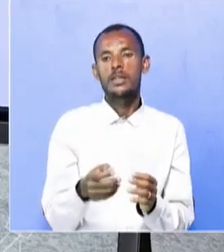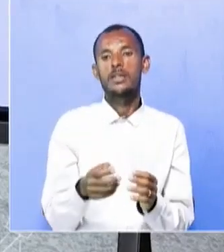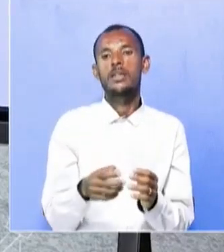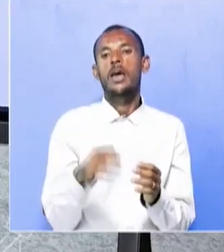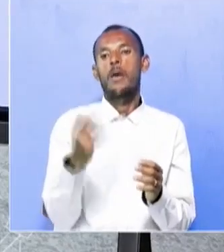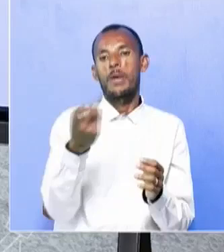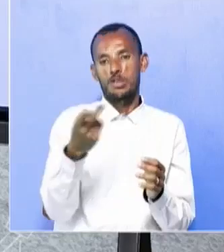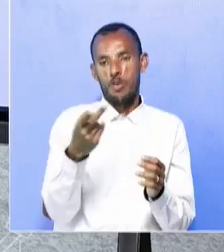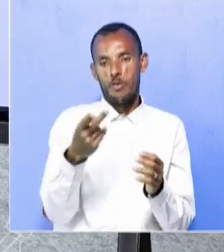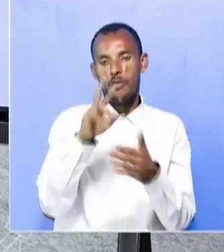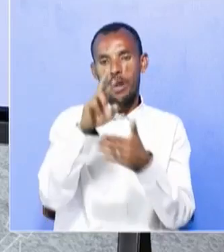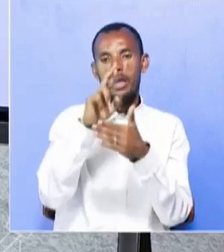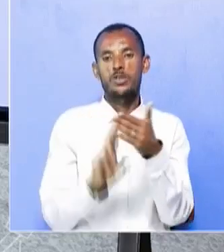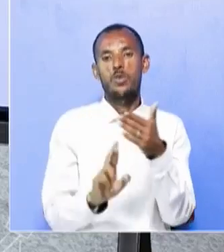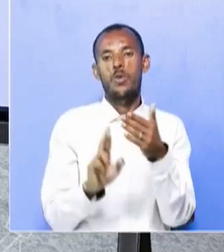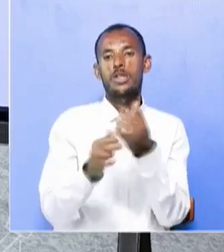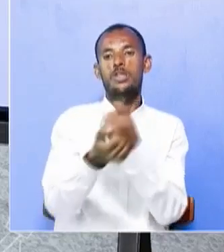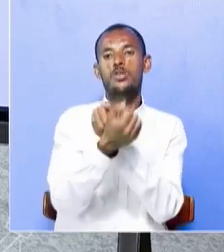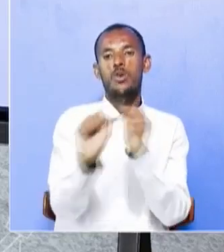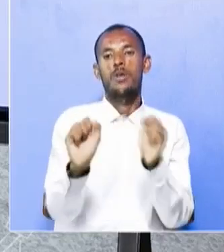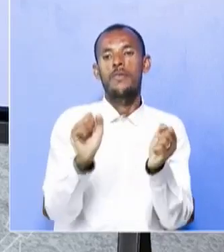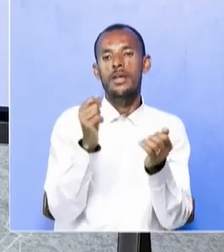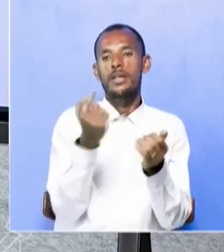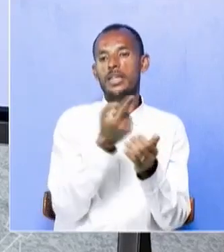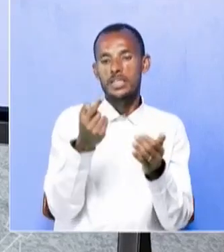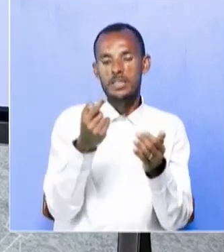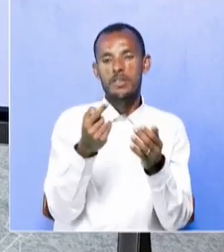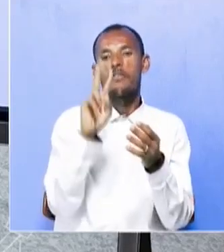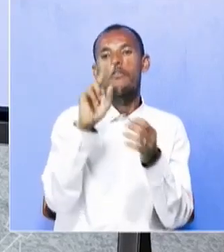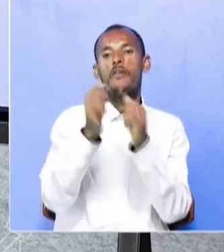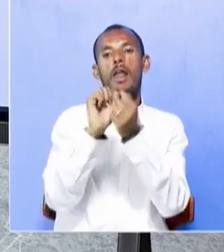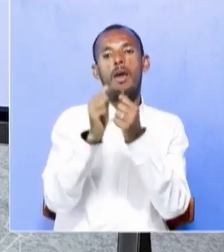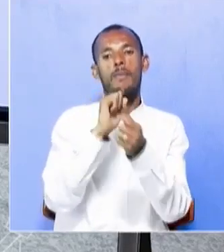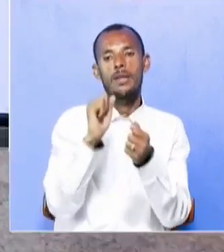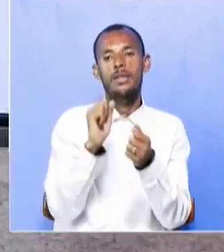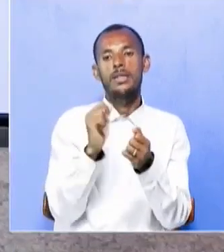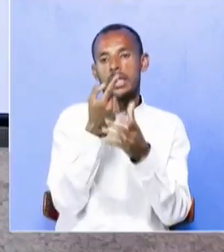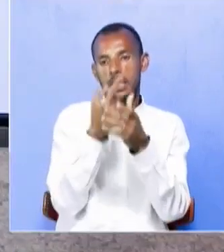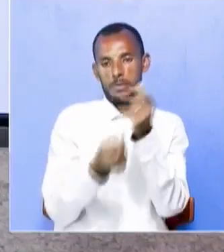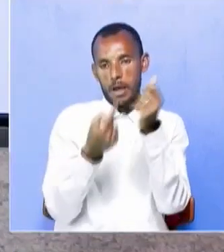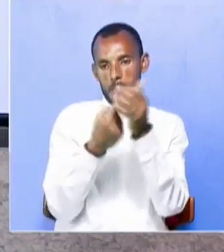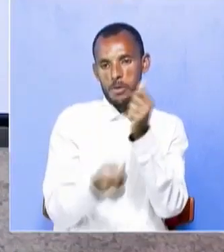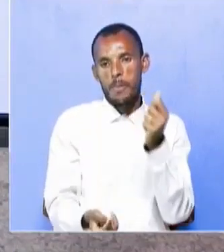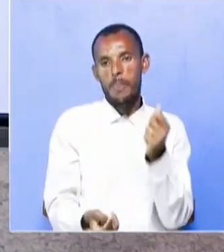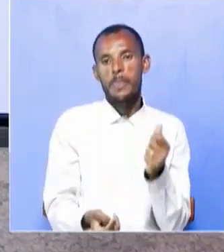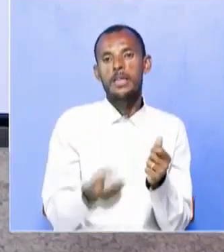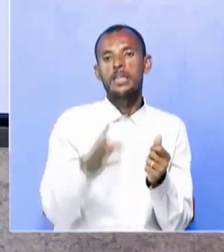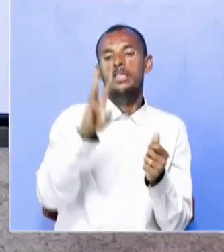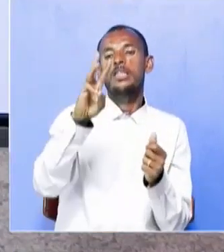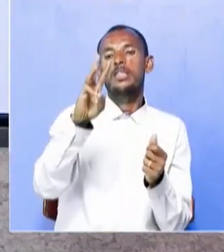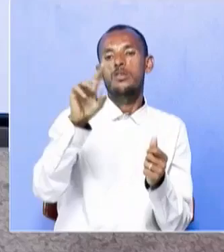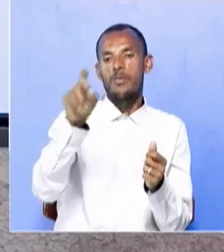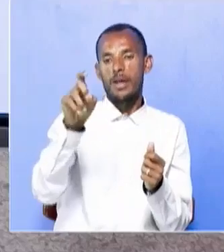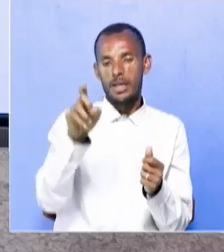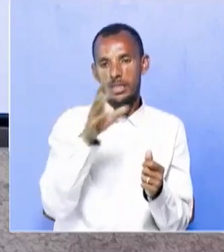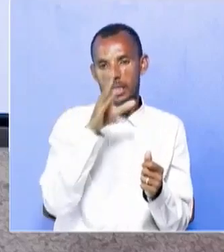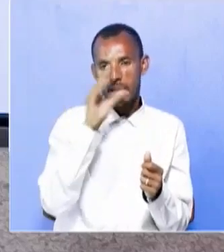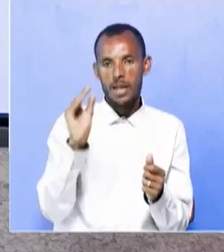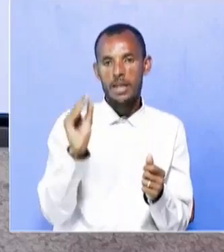of ratios and solve each variable separately. So take 6 over x and 10